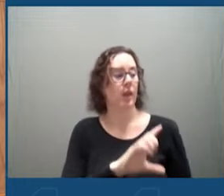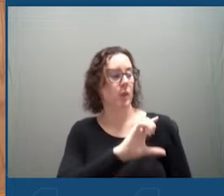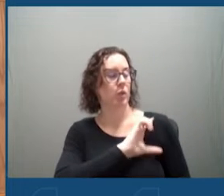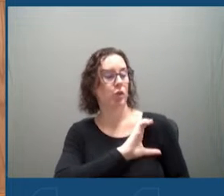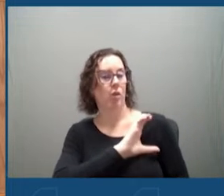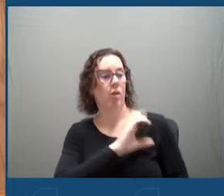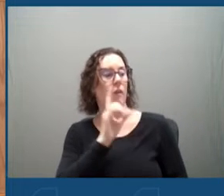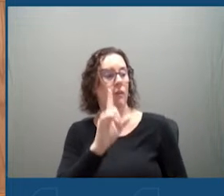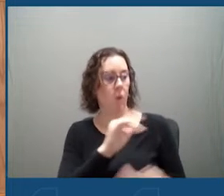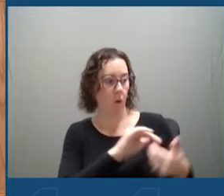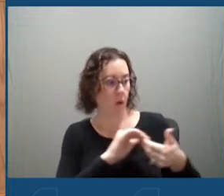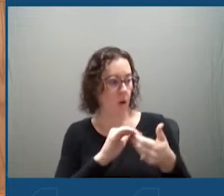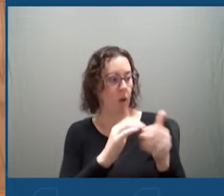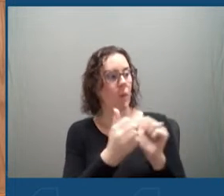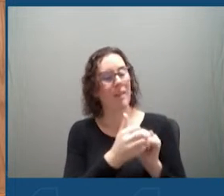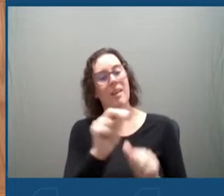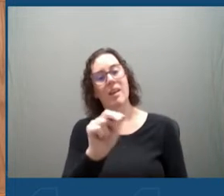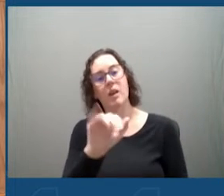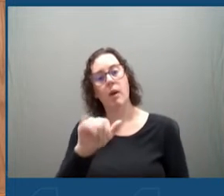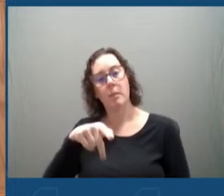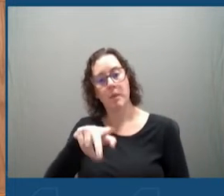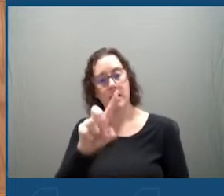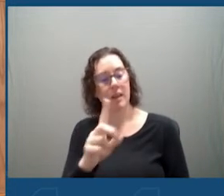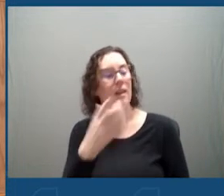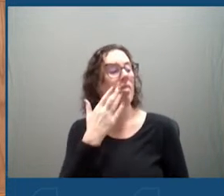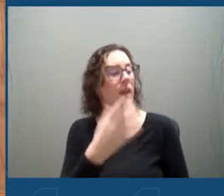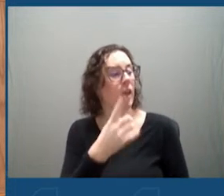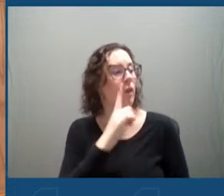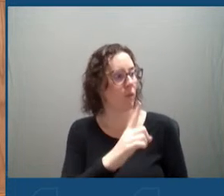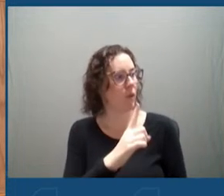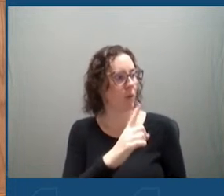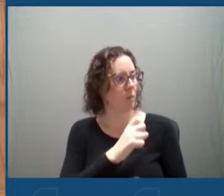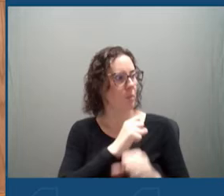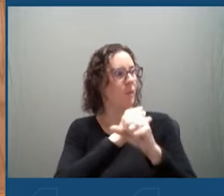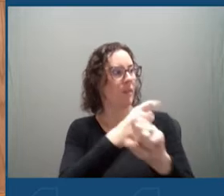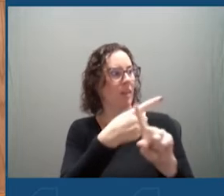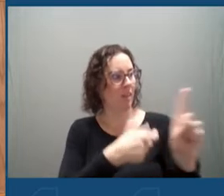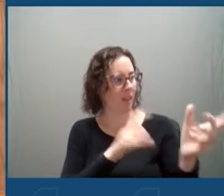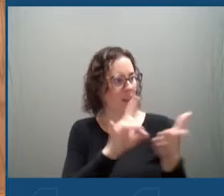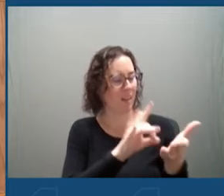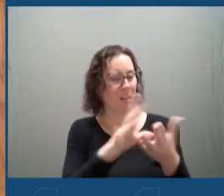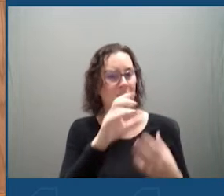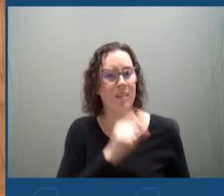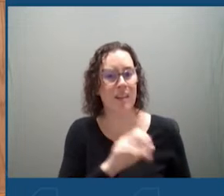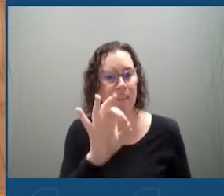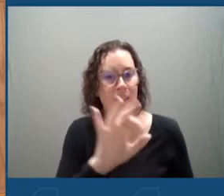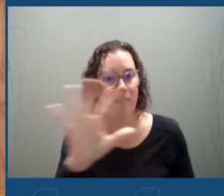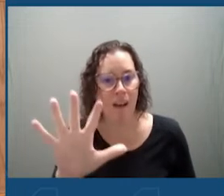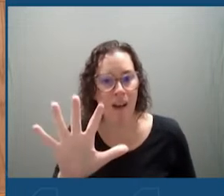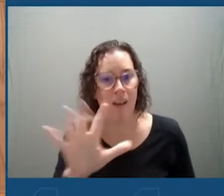as NYPD, to prevent the eviction of a 95-year-old woman who was a victim of deed theft.